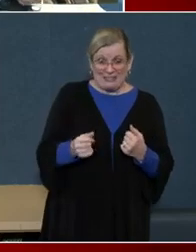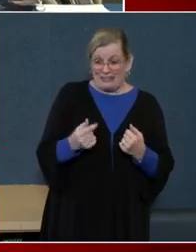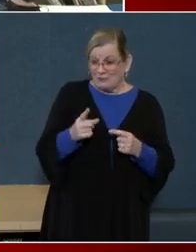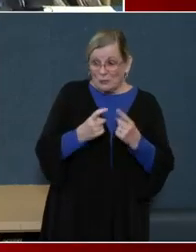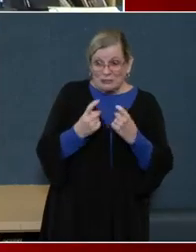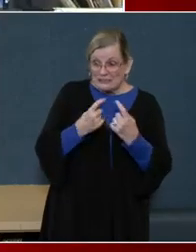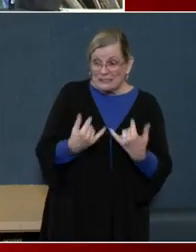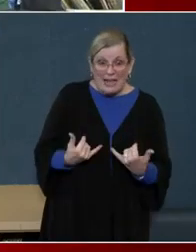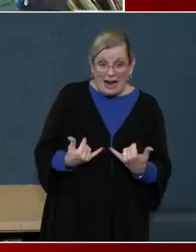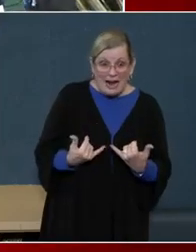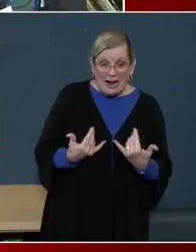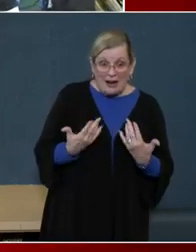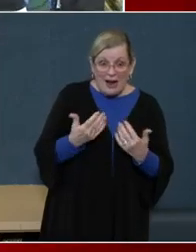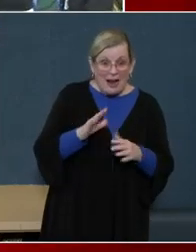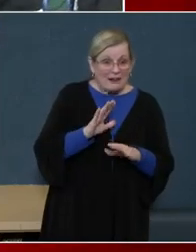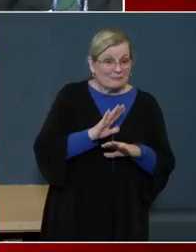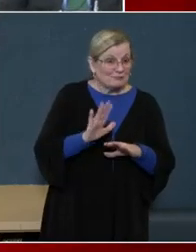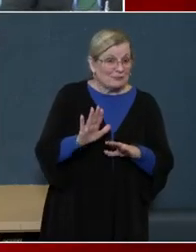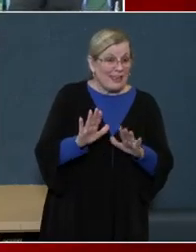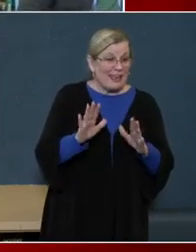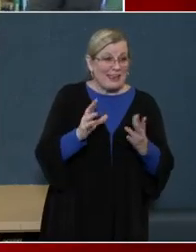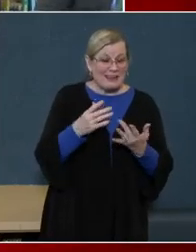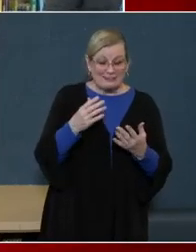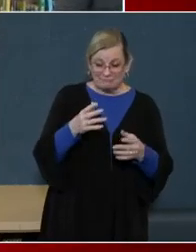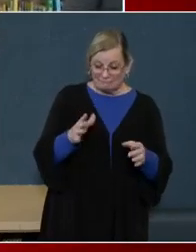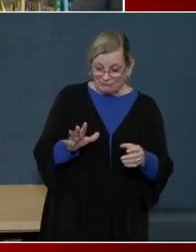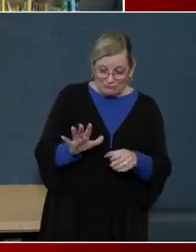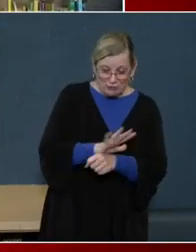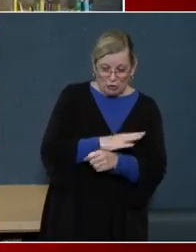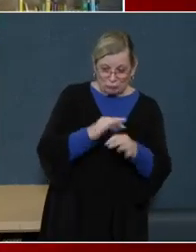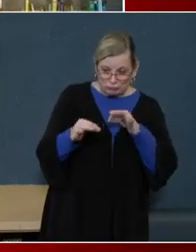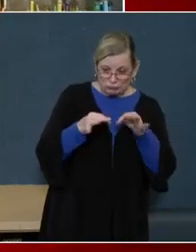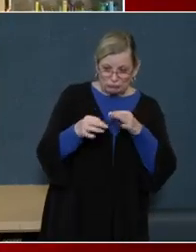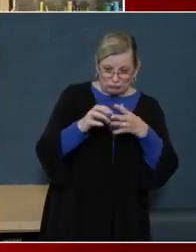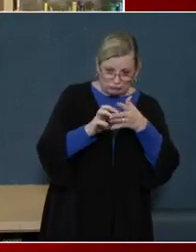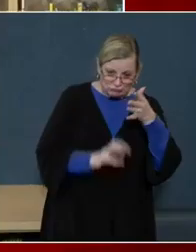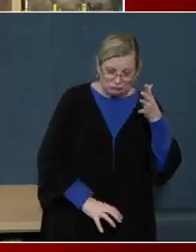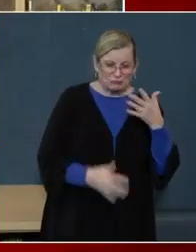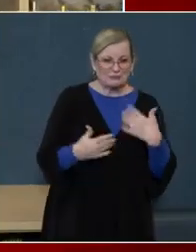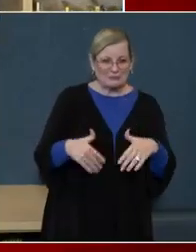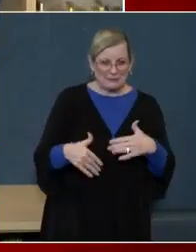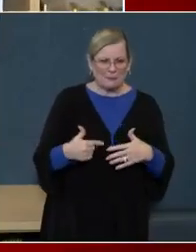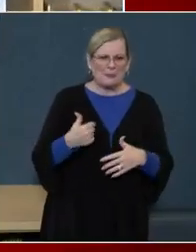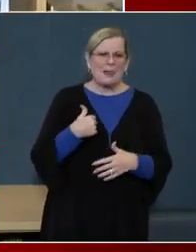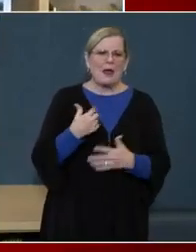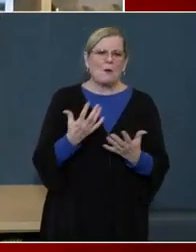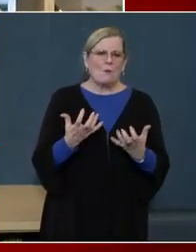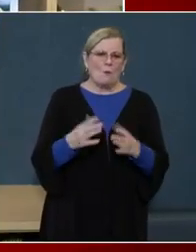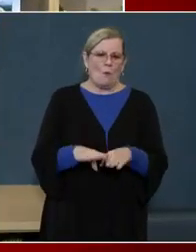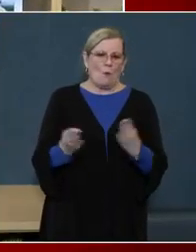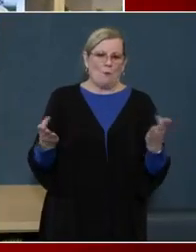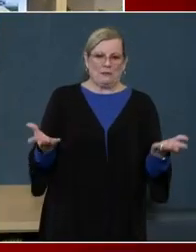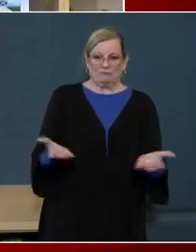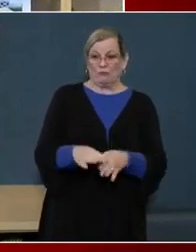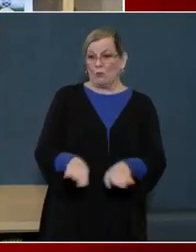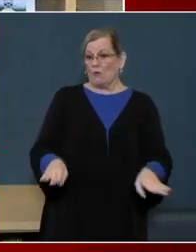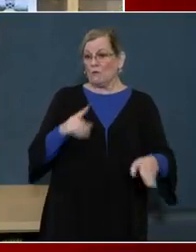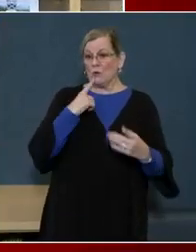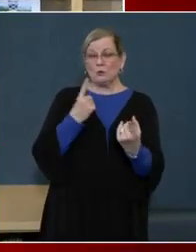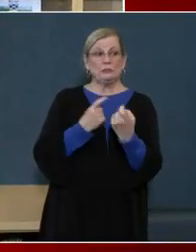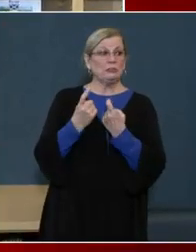it. And so why don't we start? Well, I'll just open it up for questions. The topic,